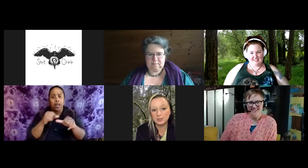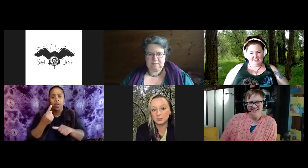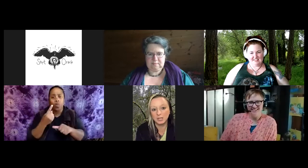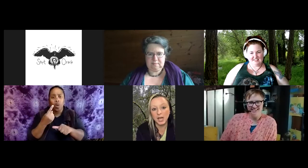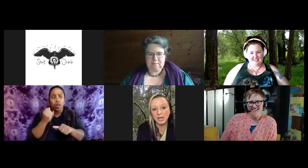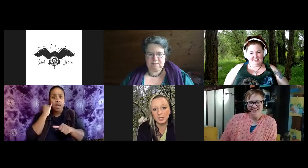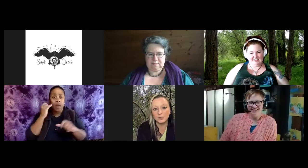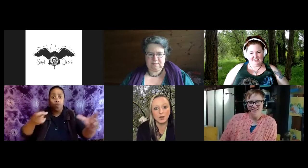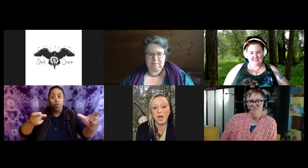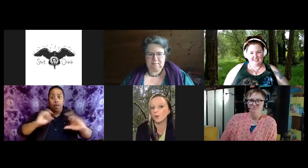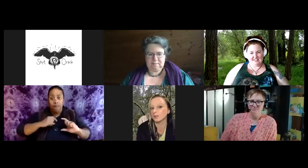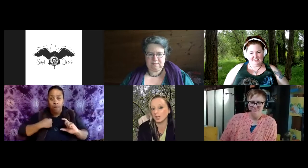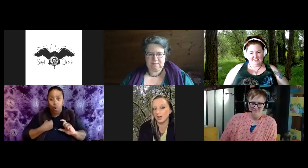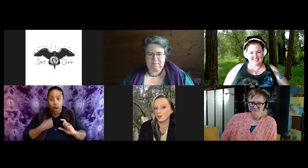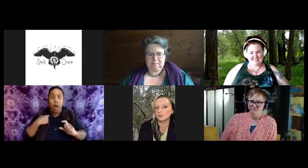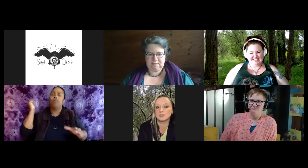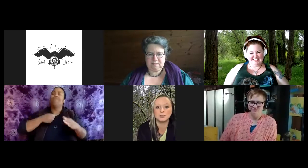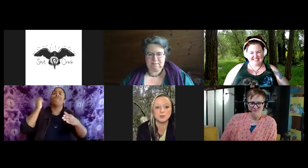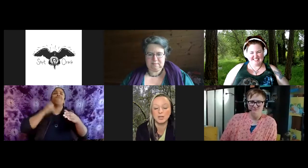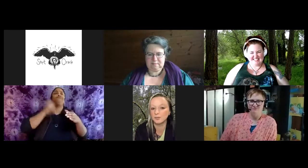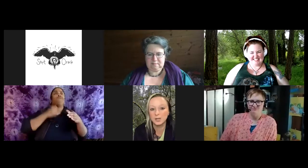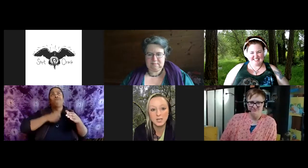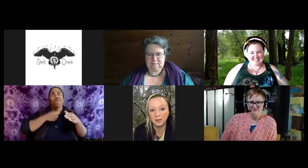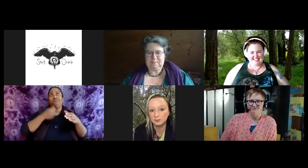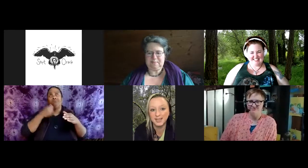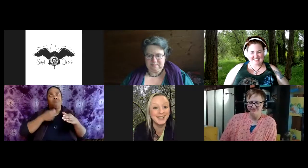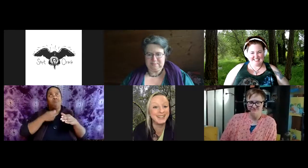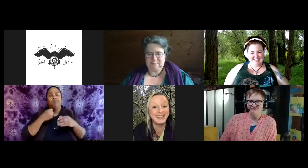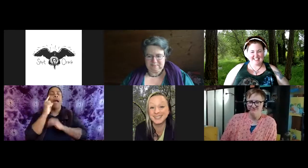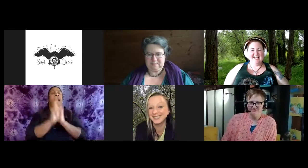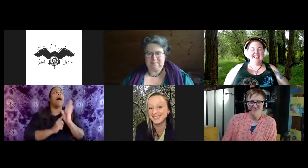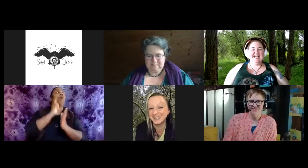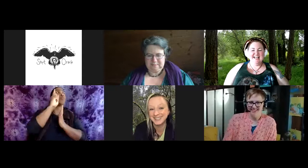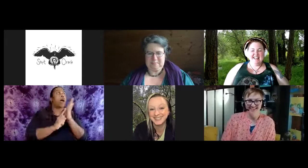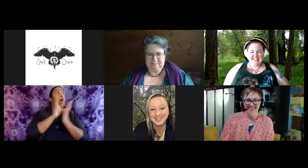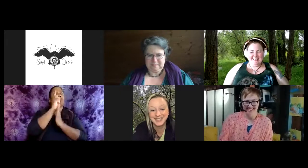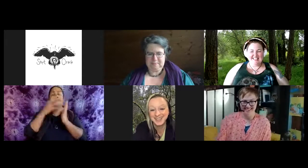will just play for hours and I will just tune everybody out.